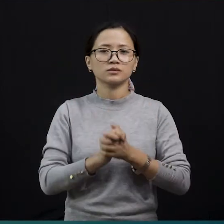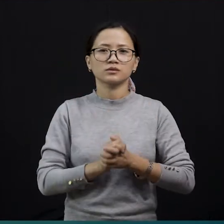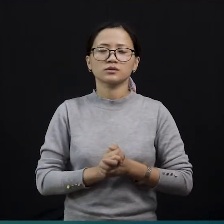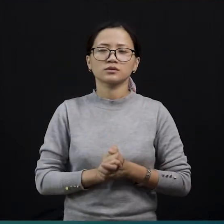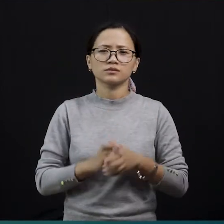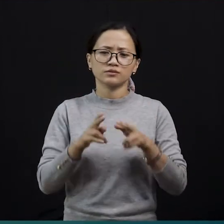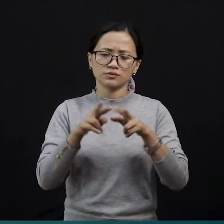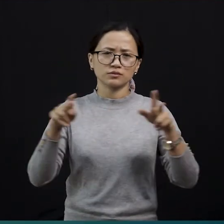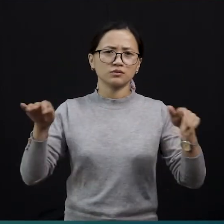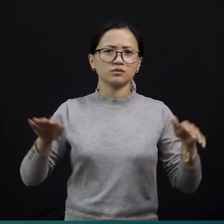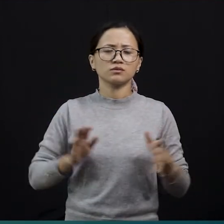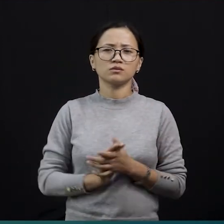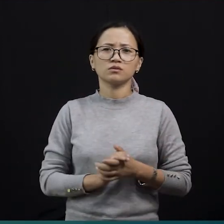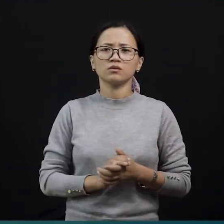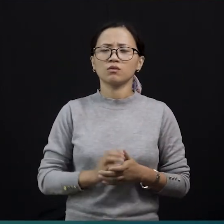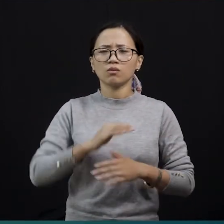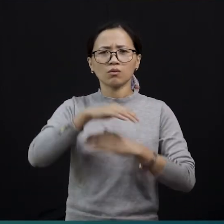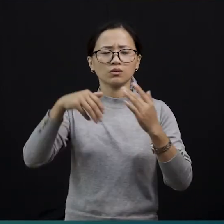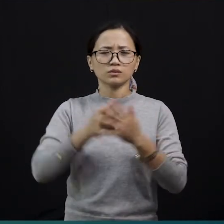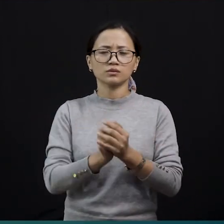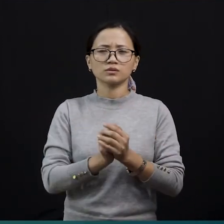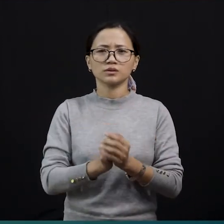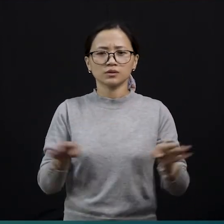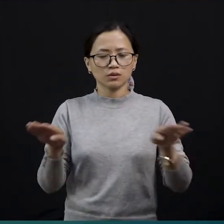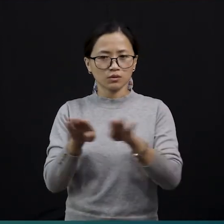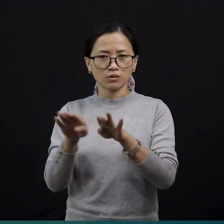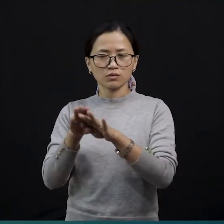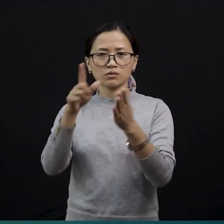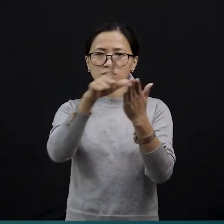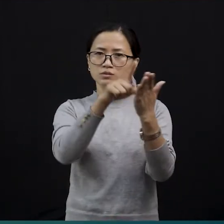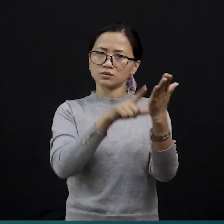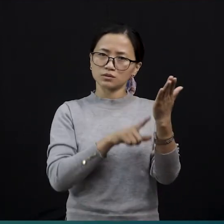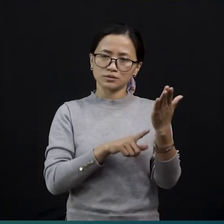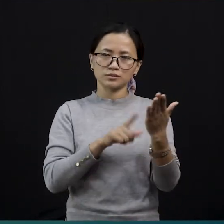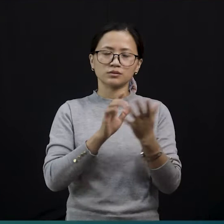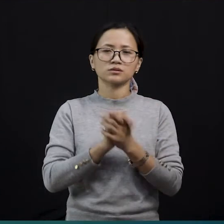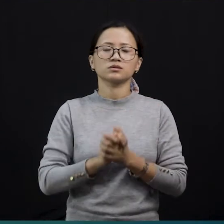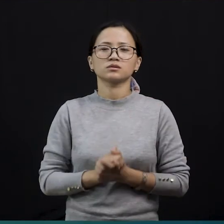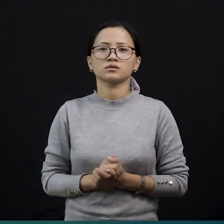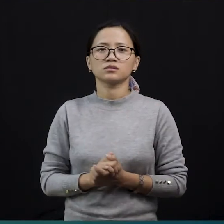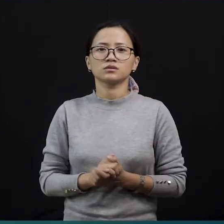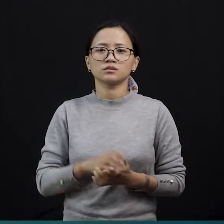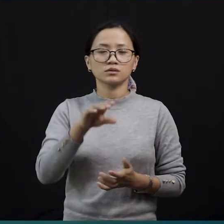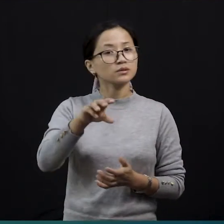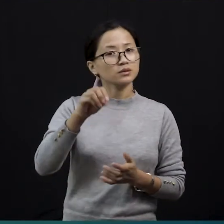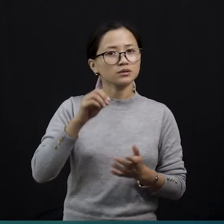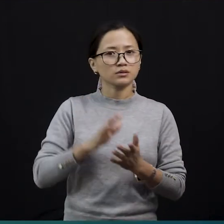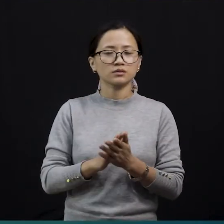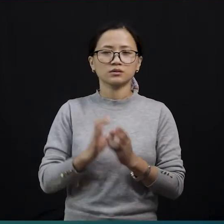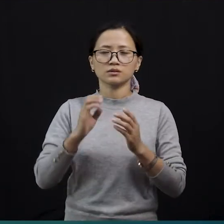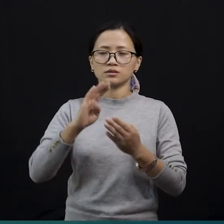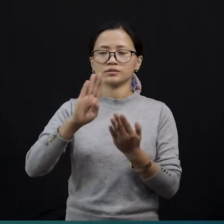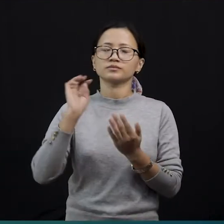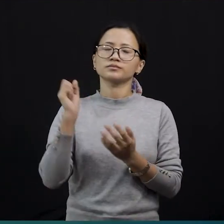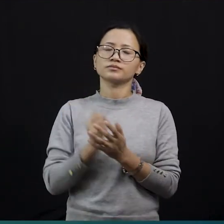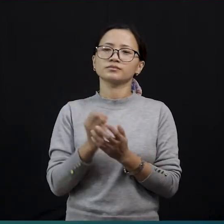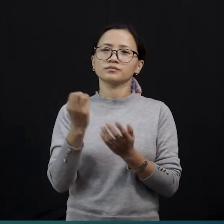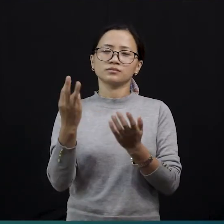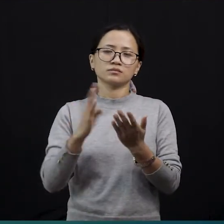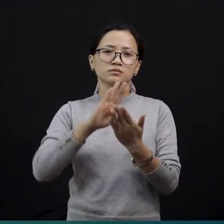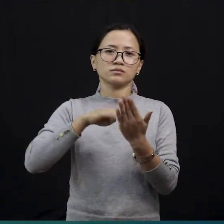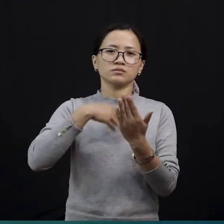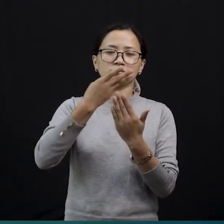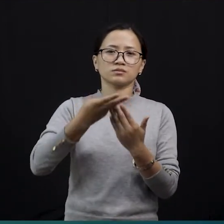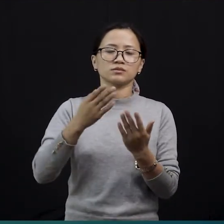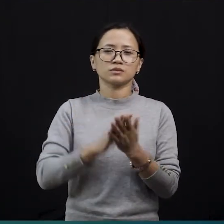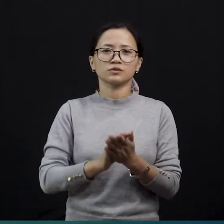different festivals you have, and all those holiday lists, you get it where, children? You get it in the calendar, right? And then